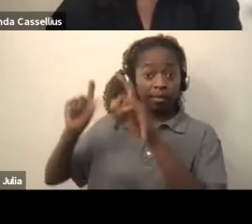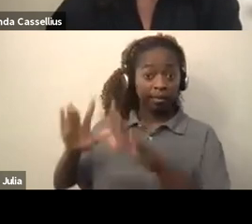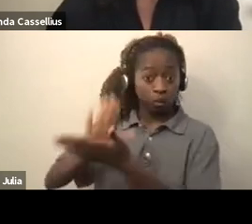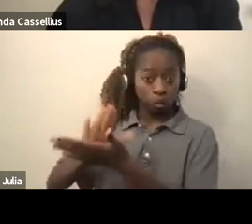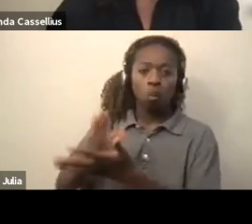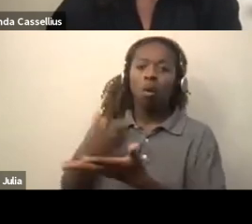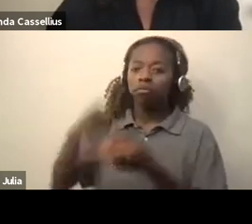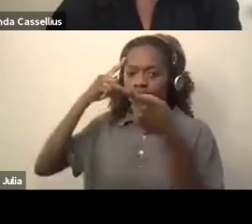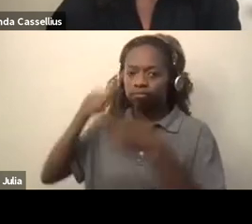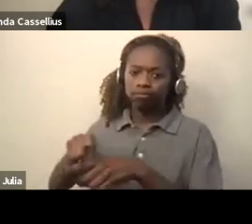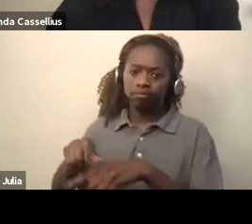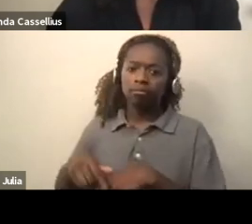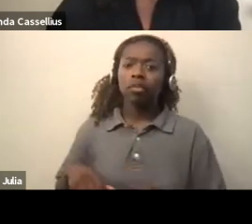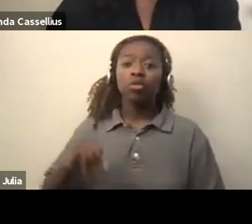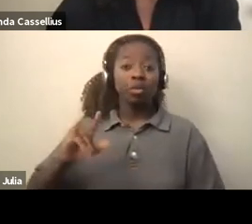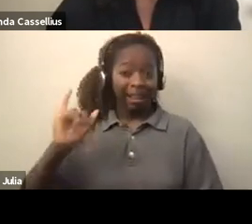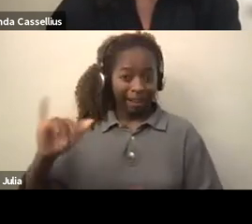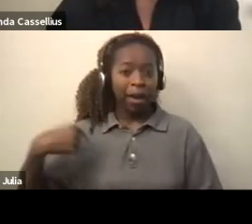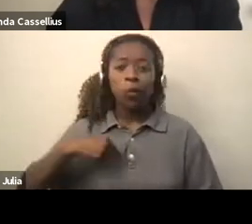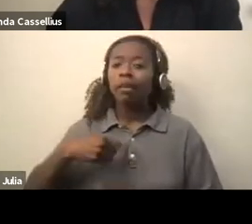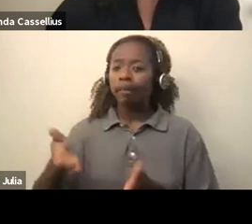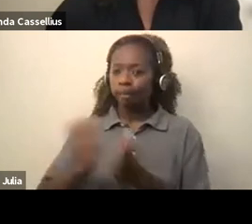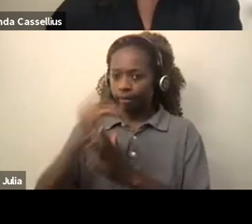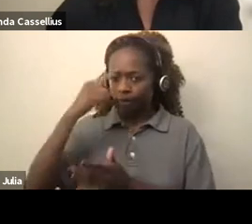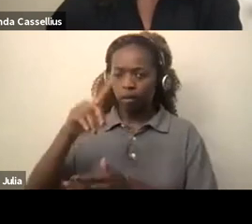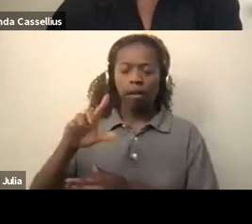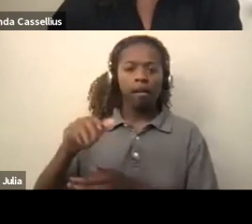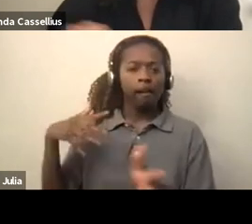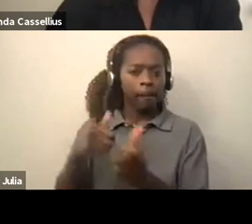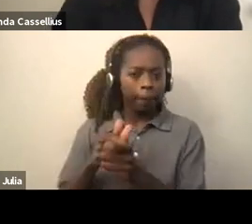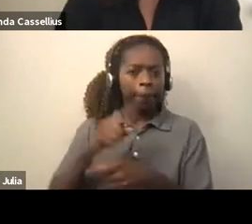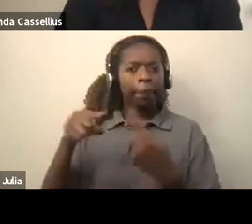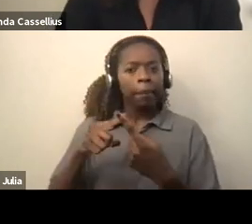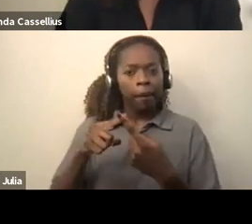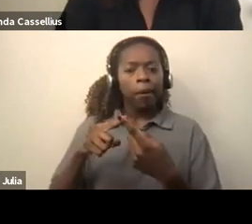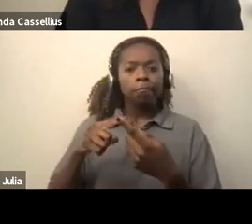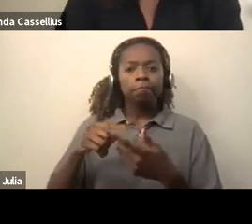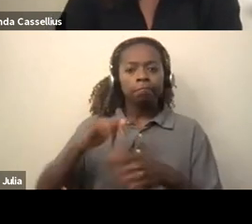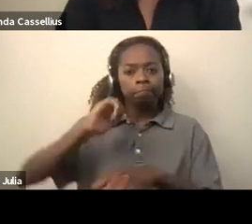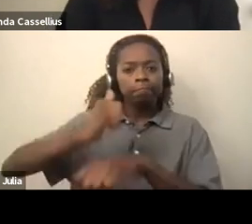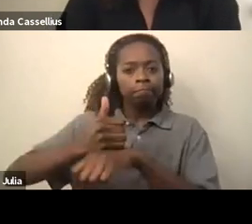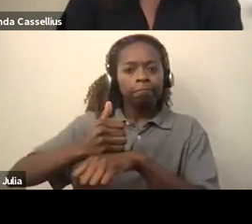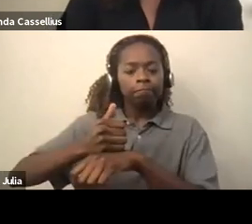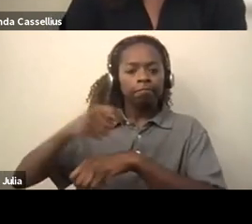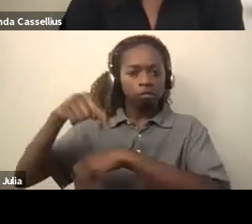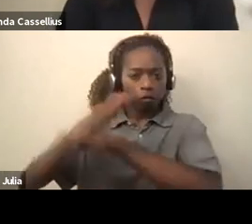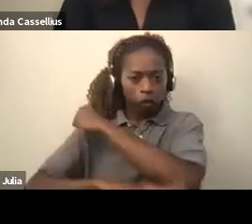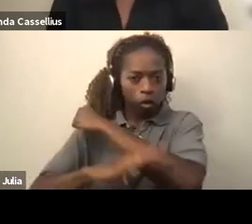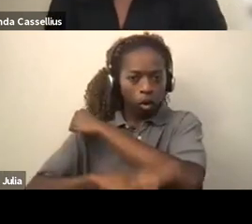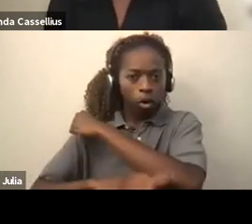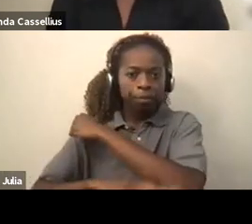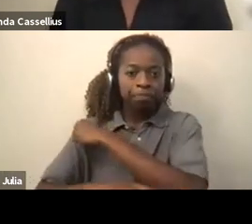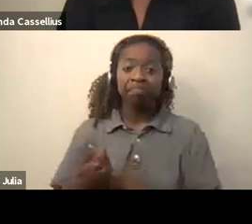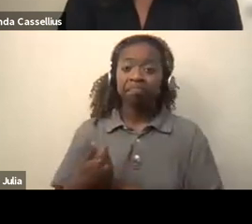vote in july very specifically did ask for an update on implementation in the fall i uh like